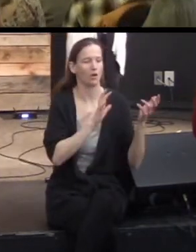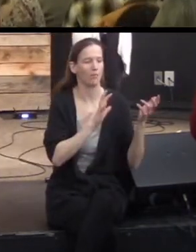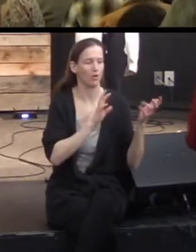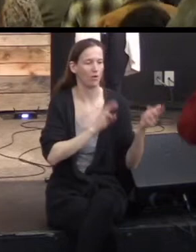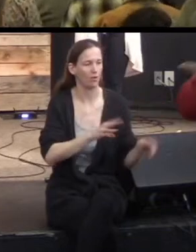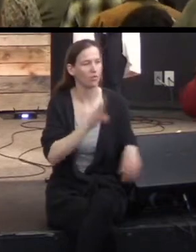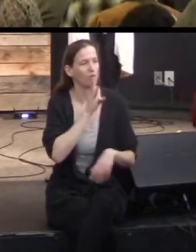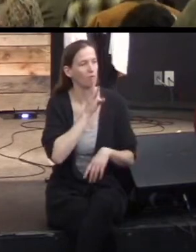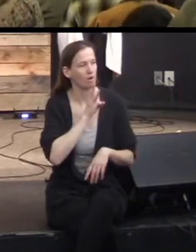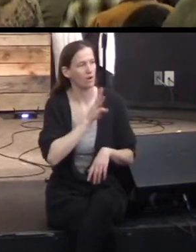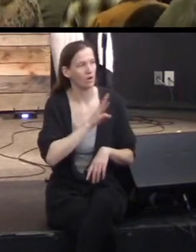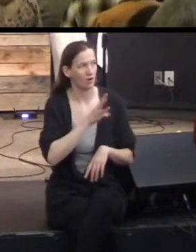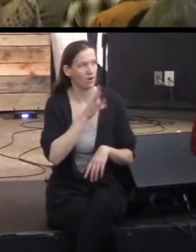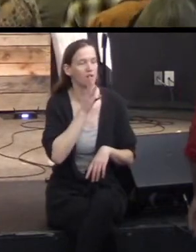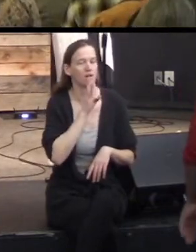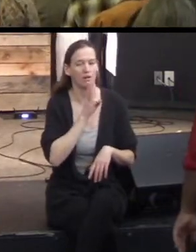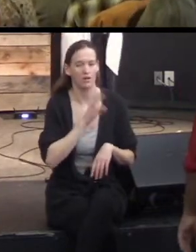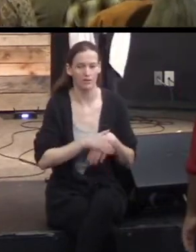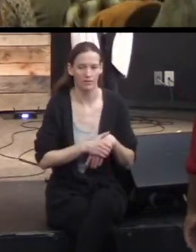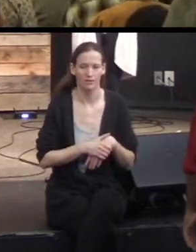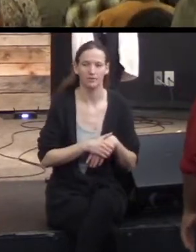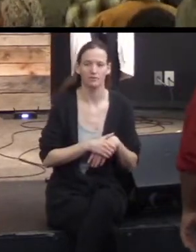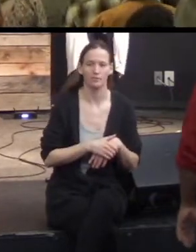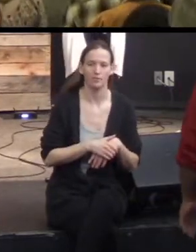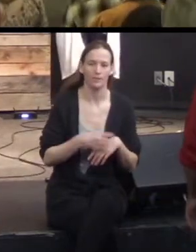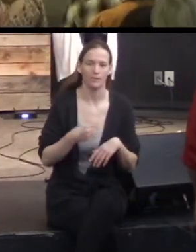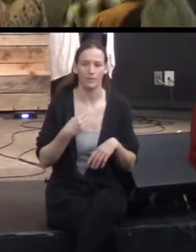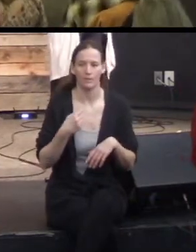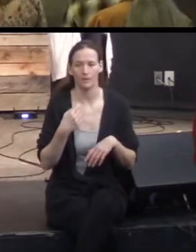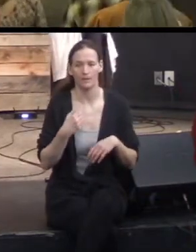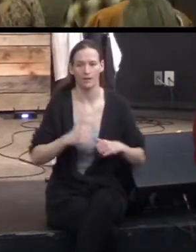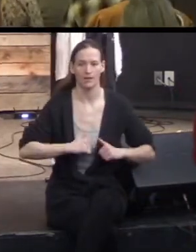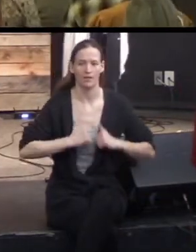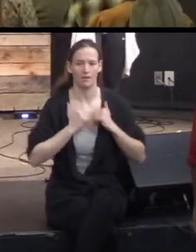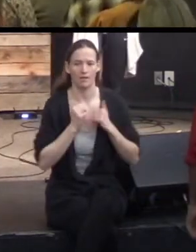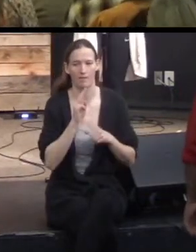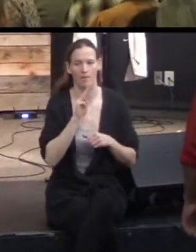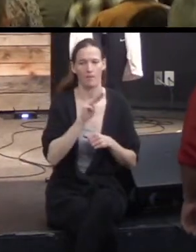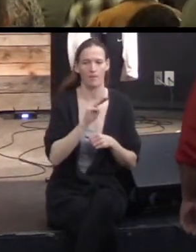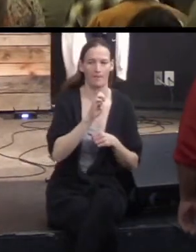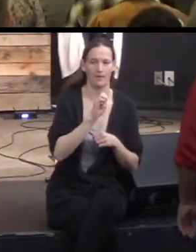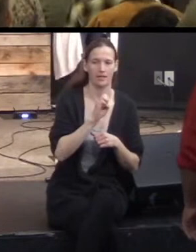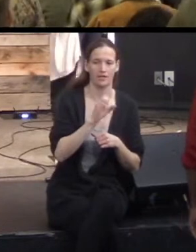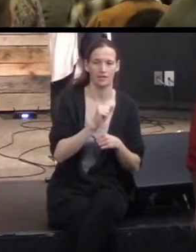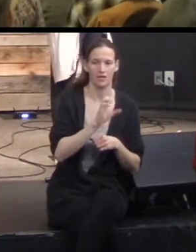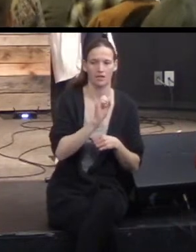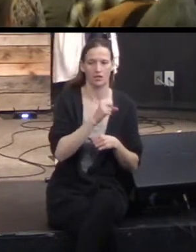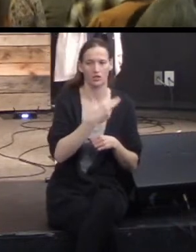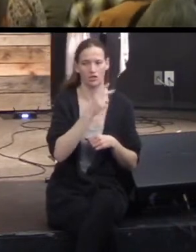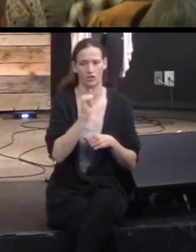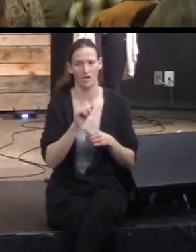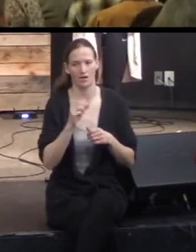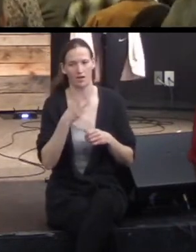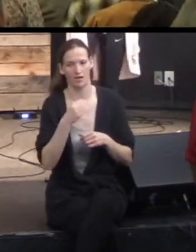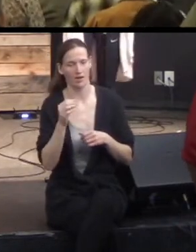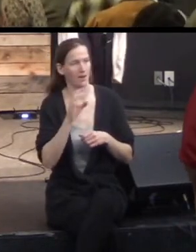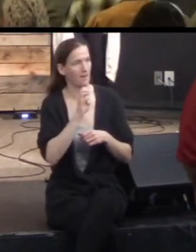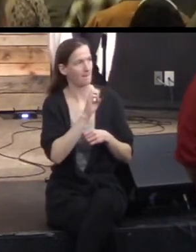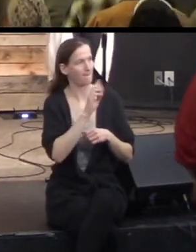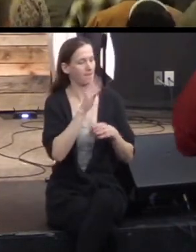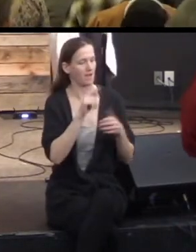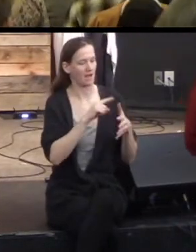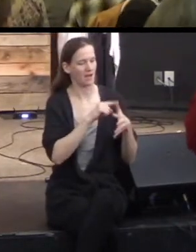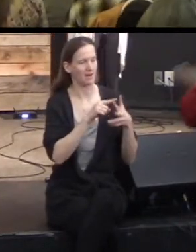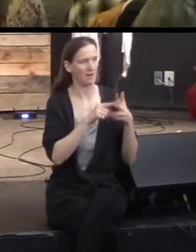gonna trouble the water. Like Meshach, Shadrach, and Abednego,